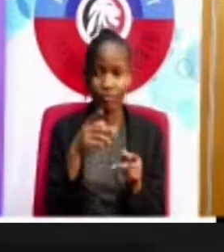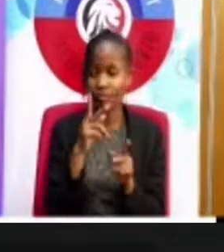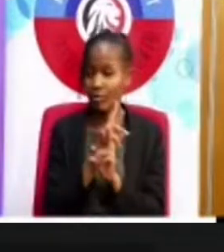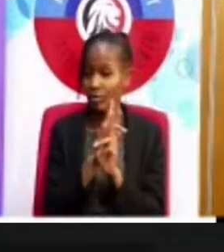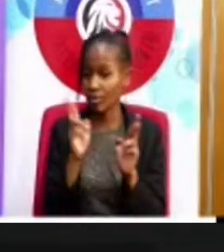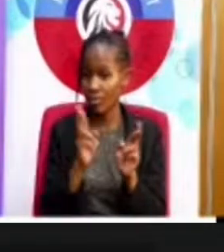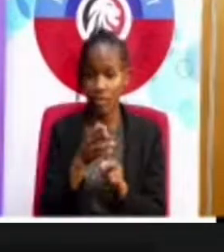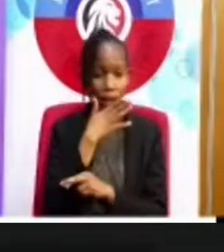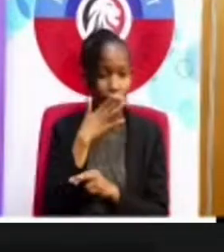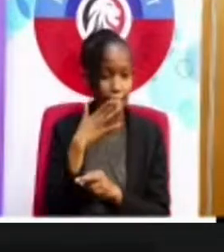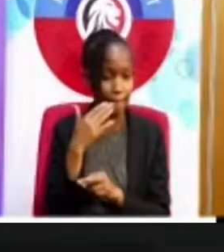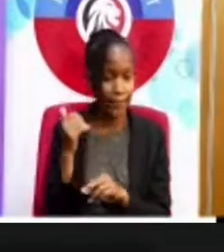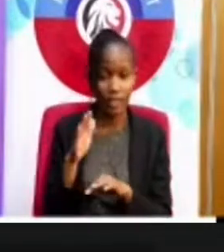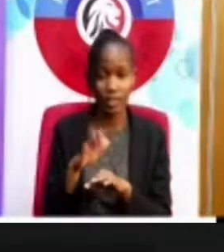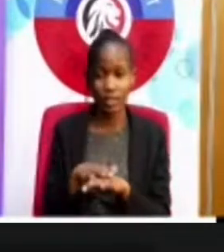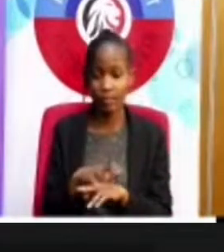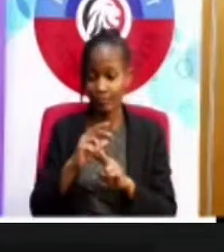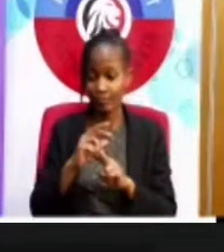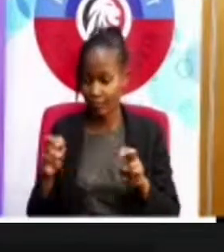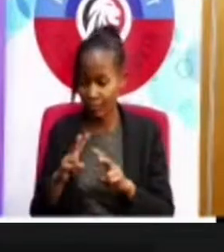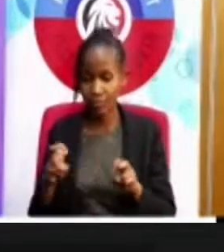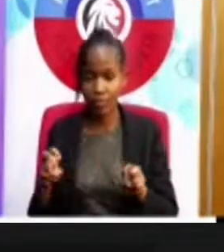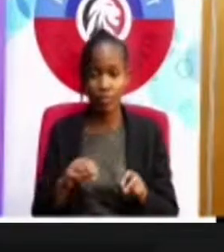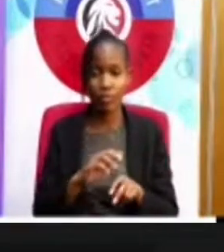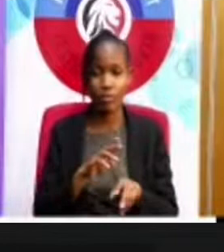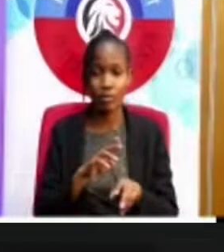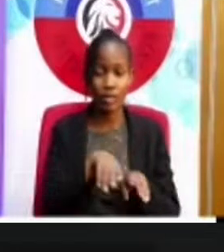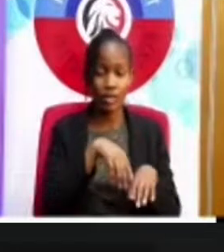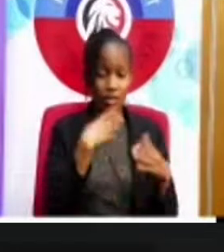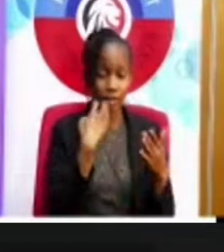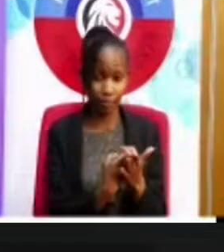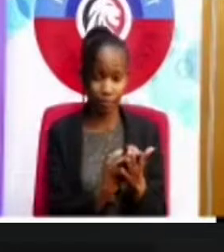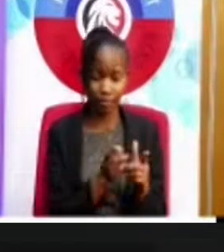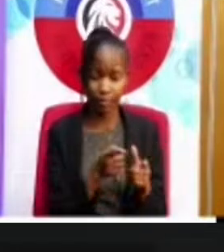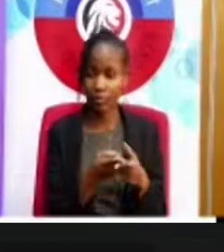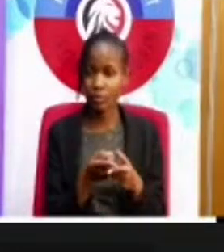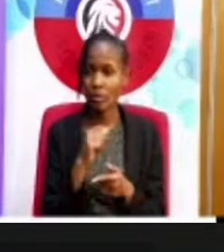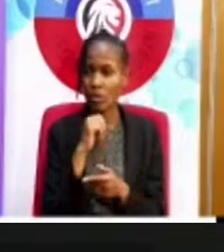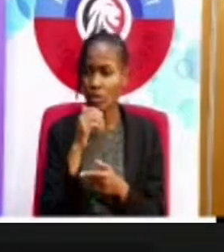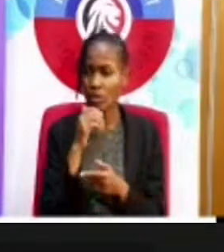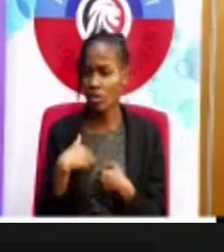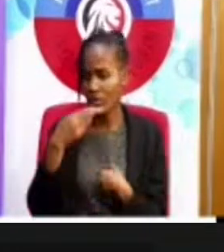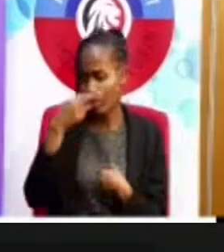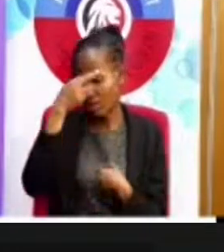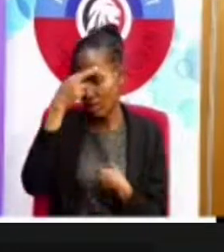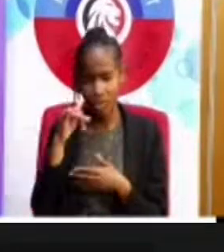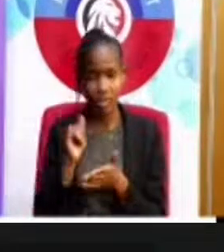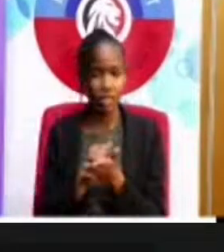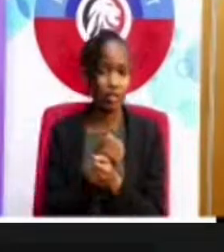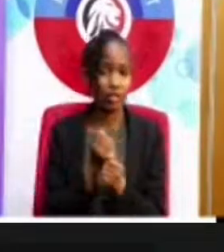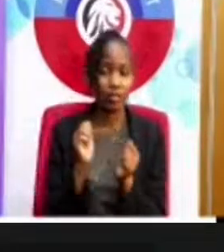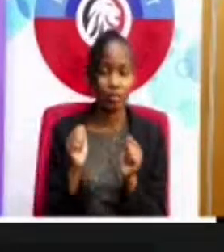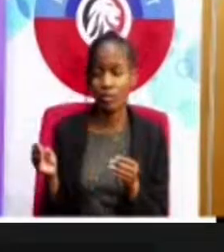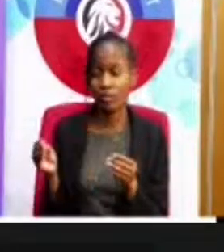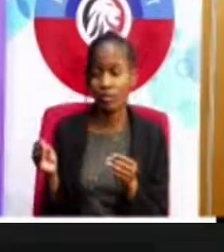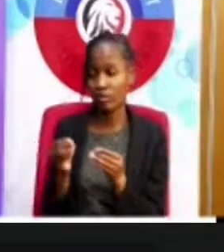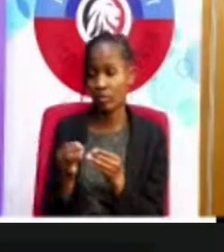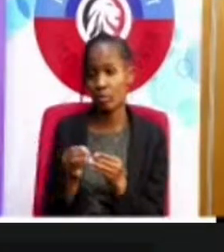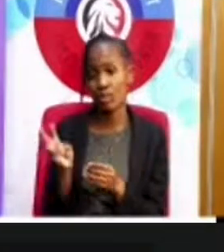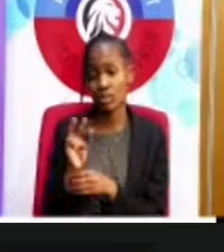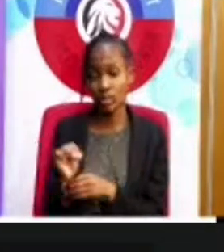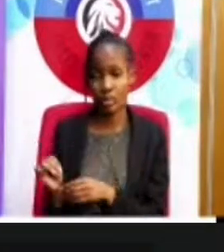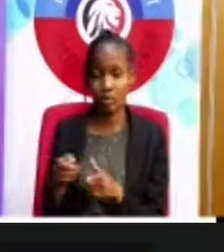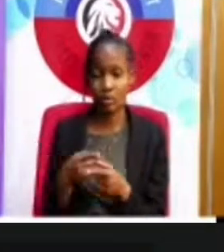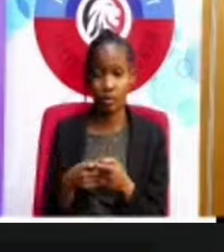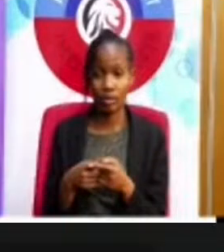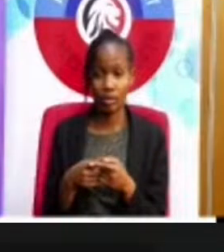scientific research and evidence. And once they are based on that, then there is no reason why we can't meet them and even surpass them. I don't